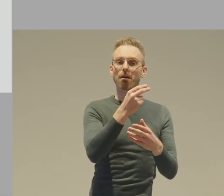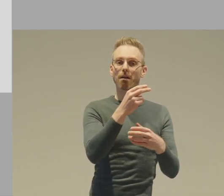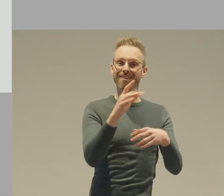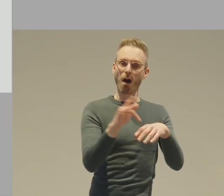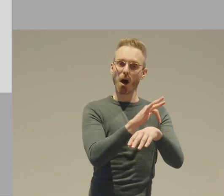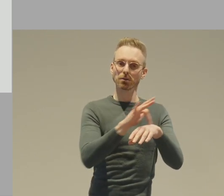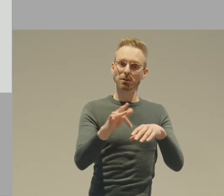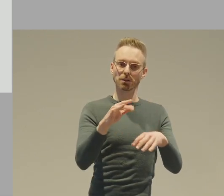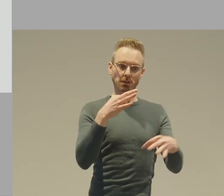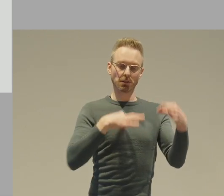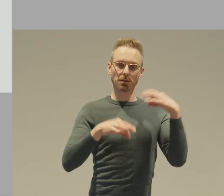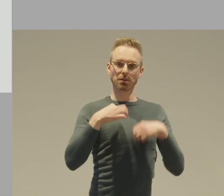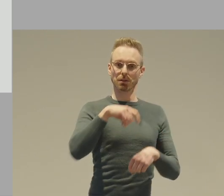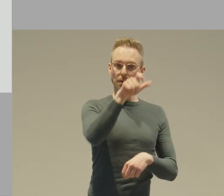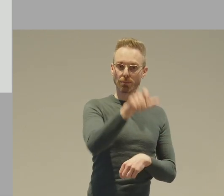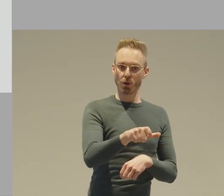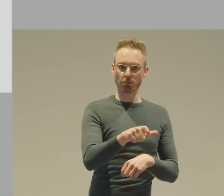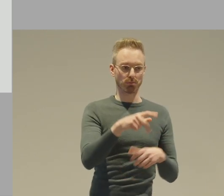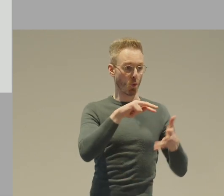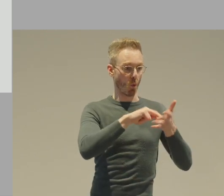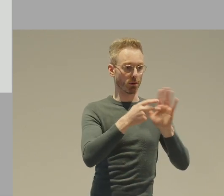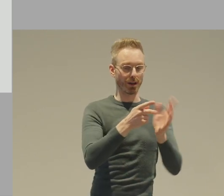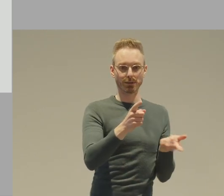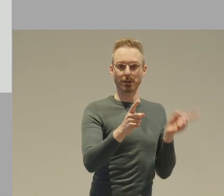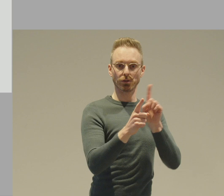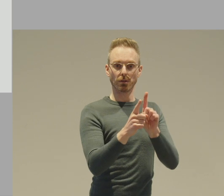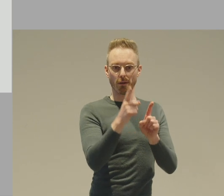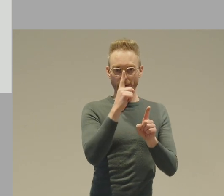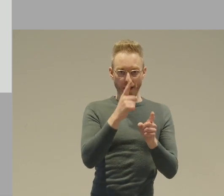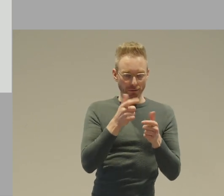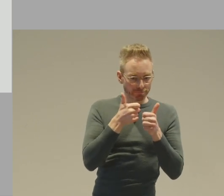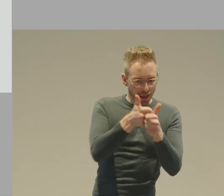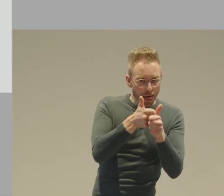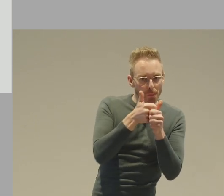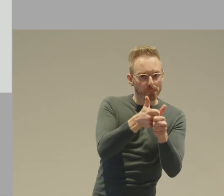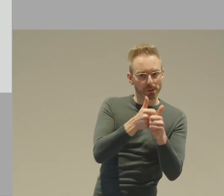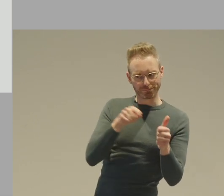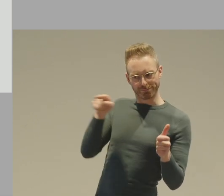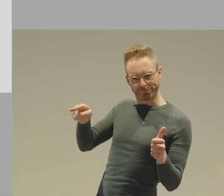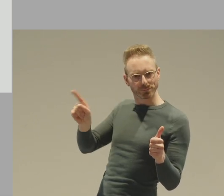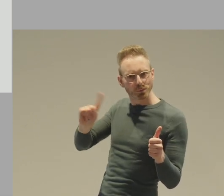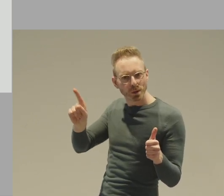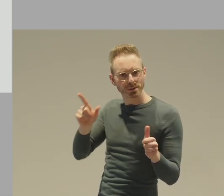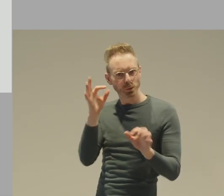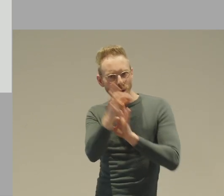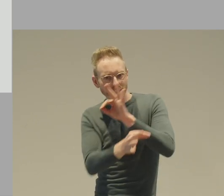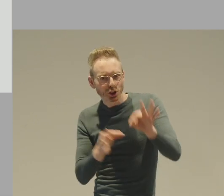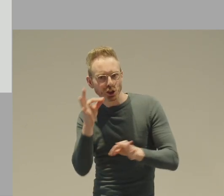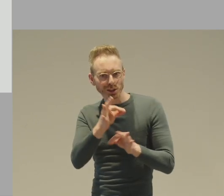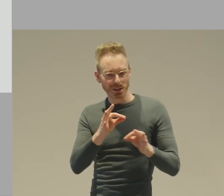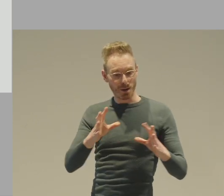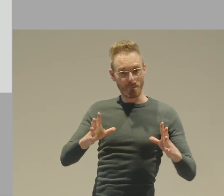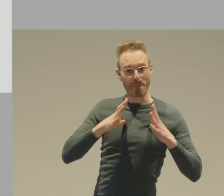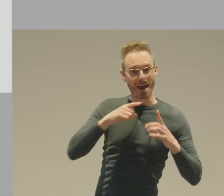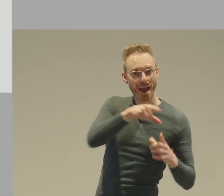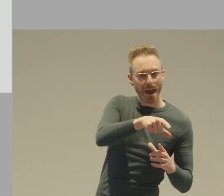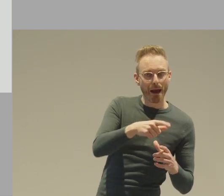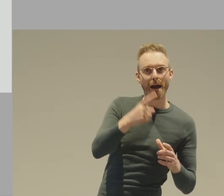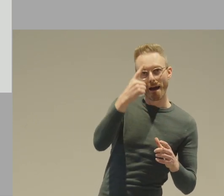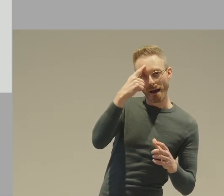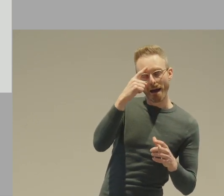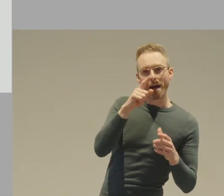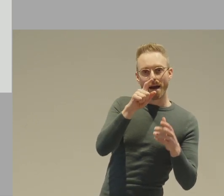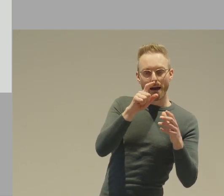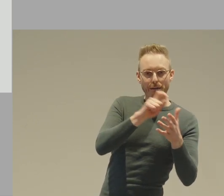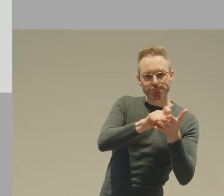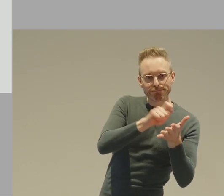what they actually need, that you're not just telling them what they need. We really try to avoid doing that. So having